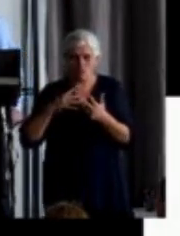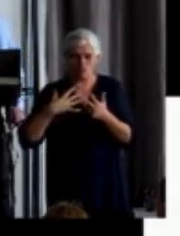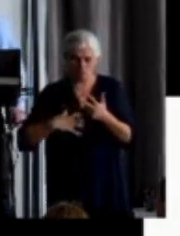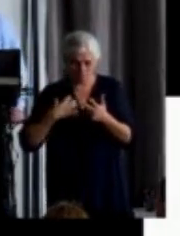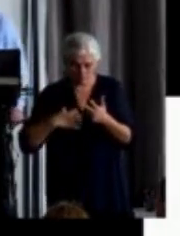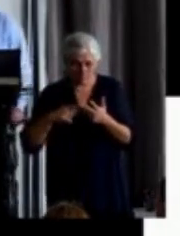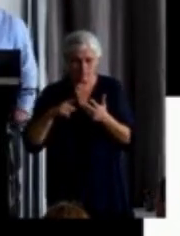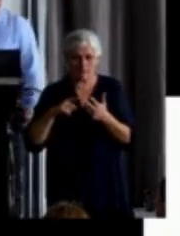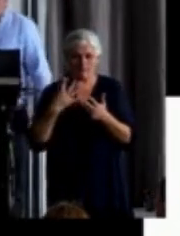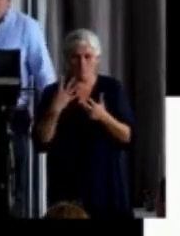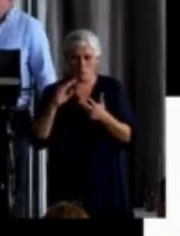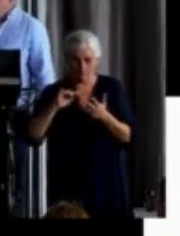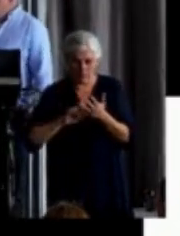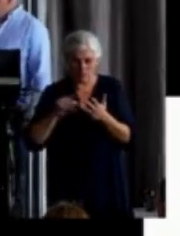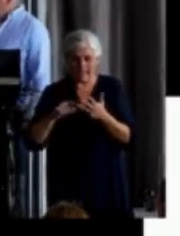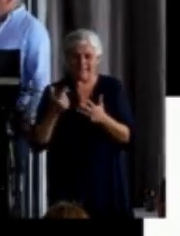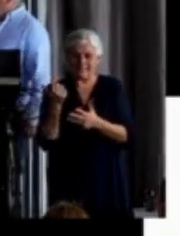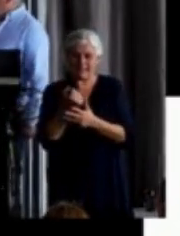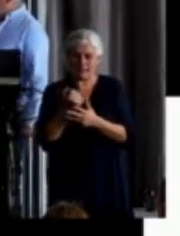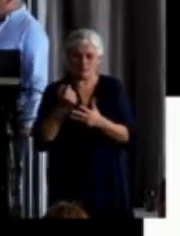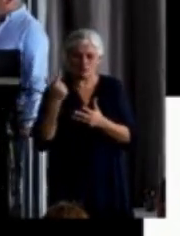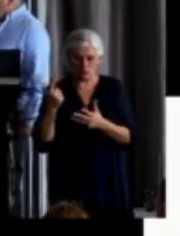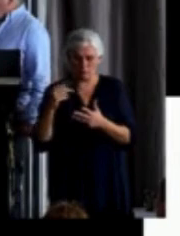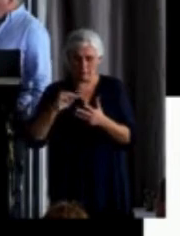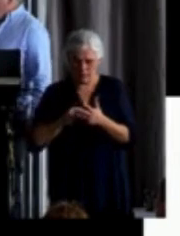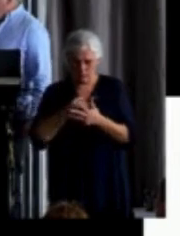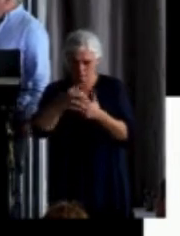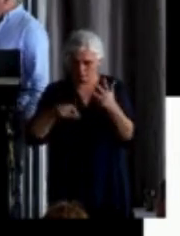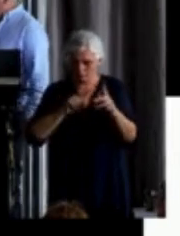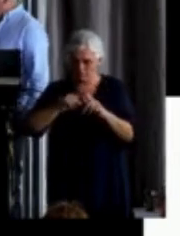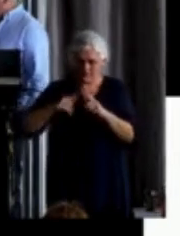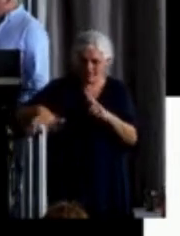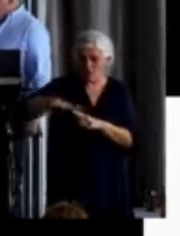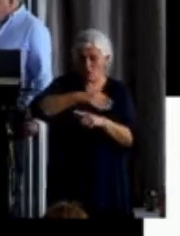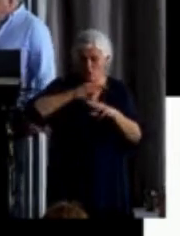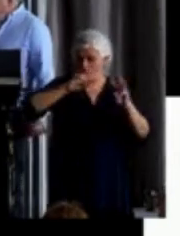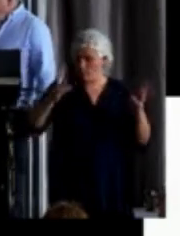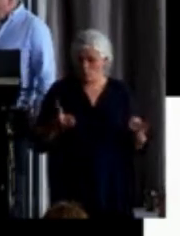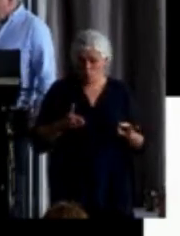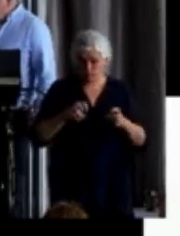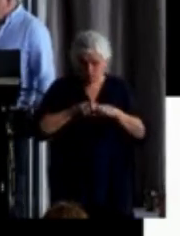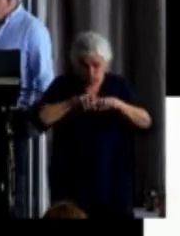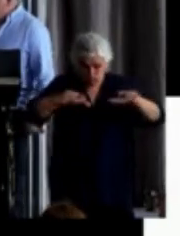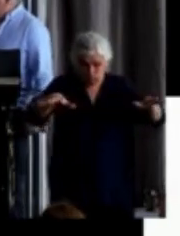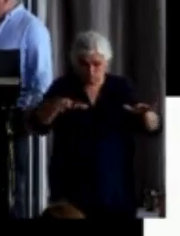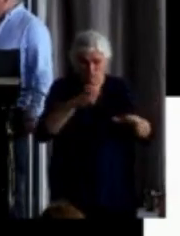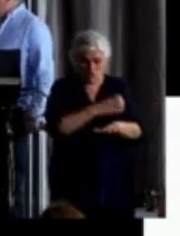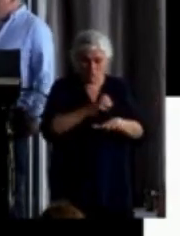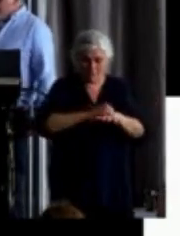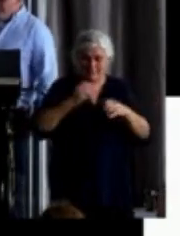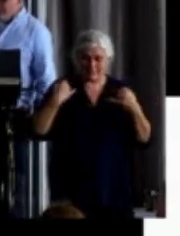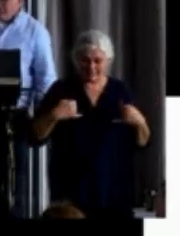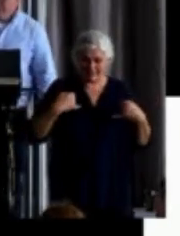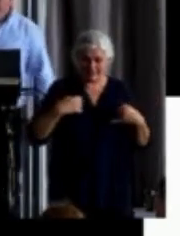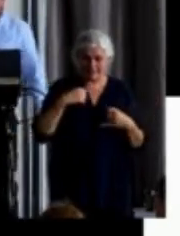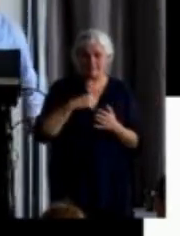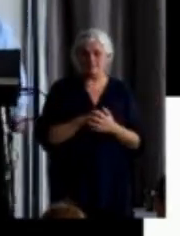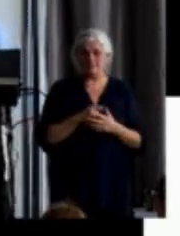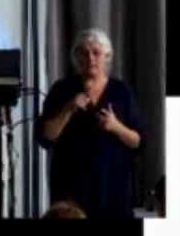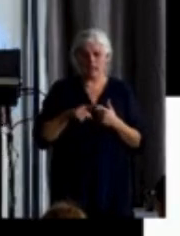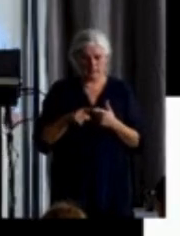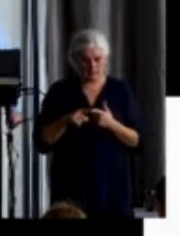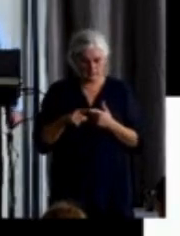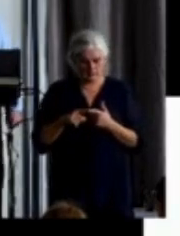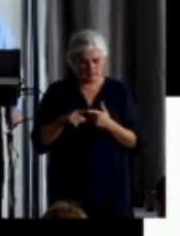and diabetes, 2 million. So you can see that there's a global pandemic of chronic diseases, or epidemic, if you like.